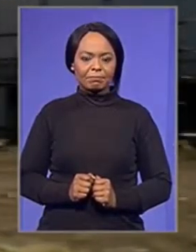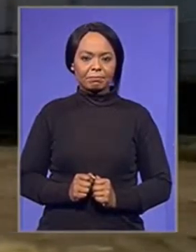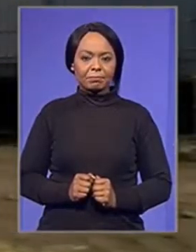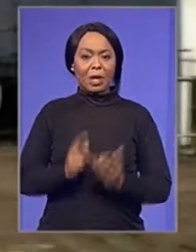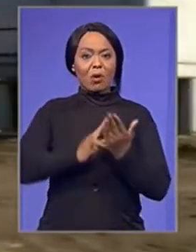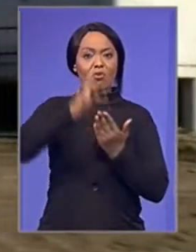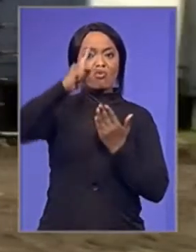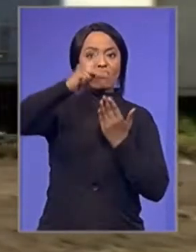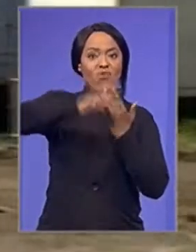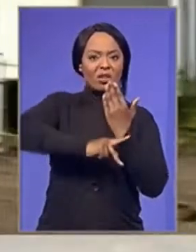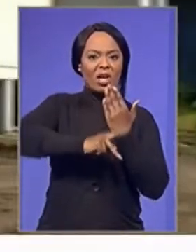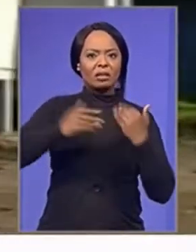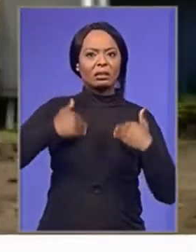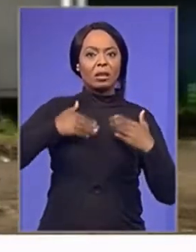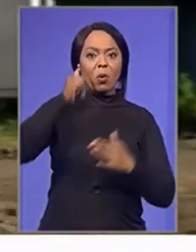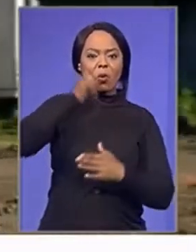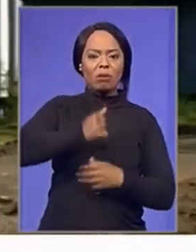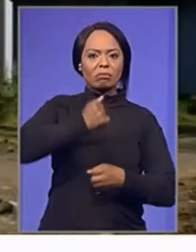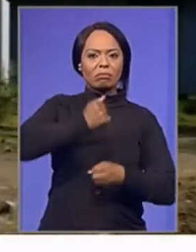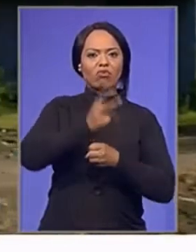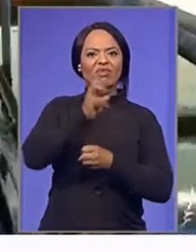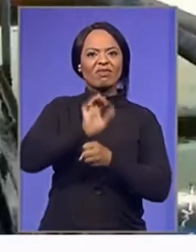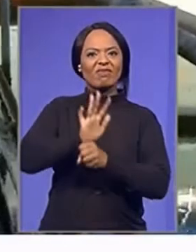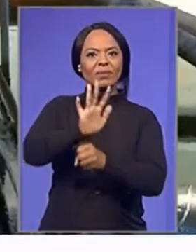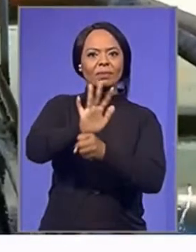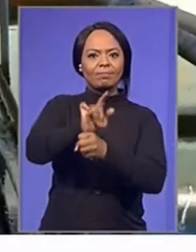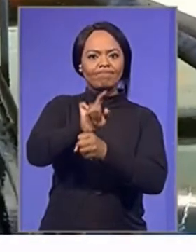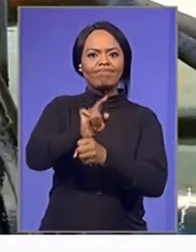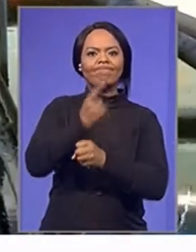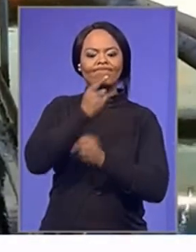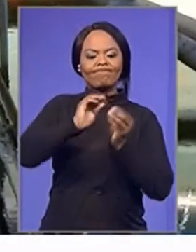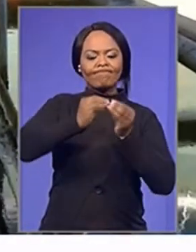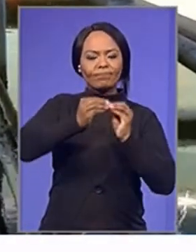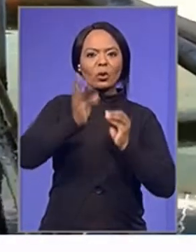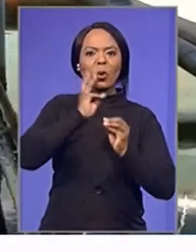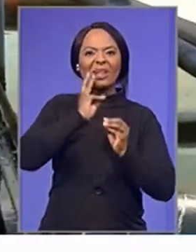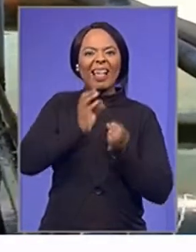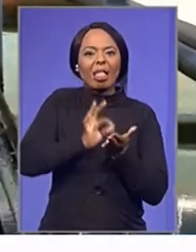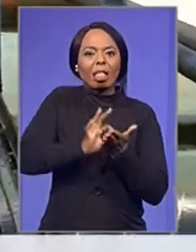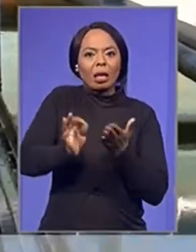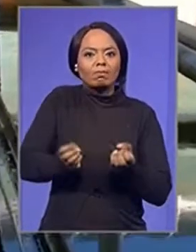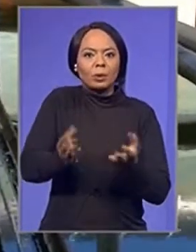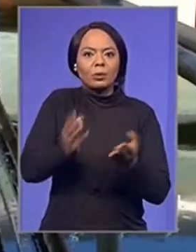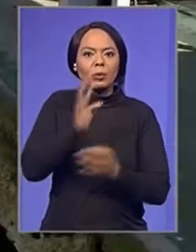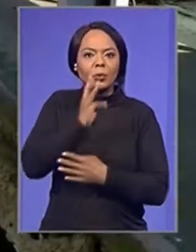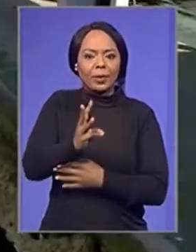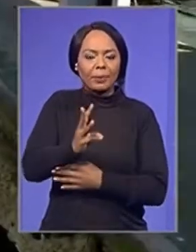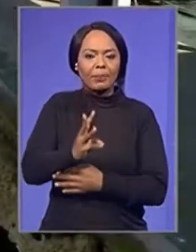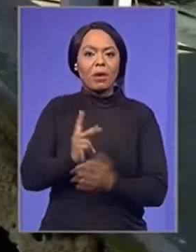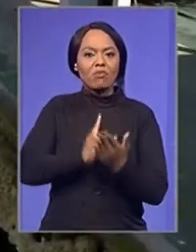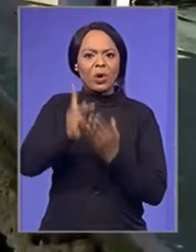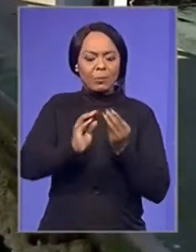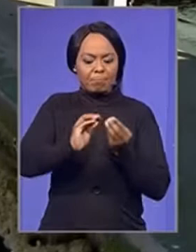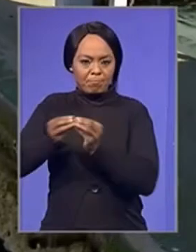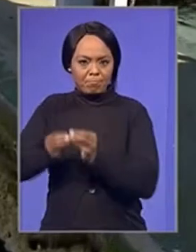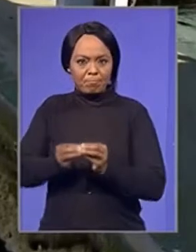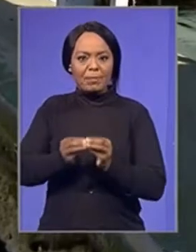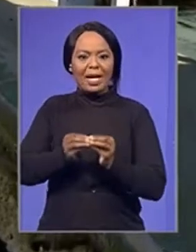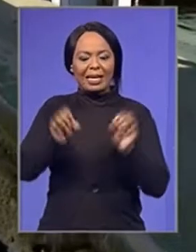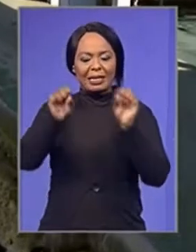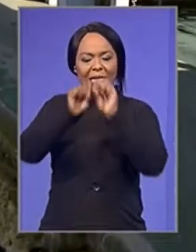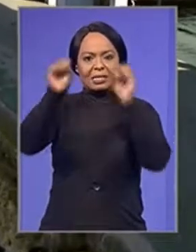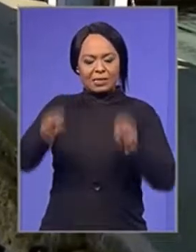Projeke eno e simolotse ka ngwaga wa 2015 go tlamela baagi ba Madibeng ka metsi a phepa. Maitlhomo a projeke eno ke go